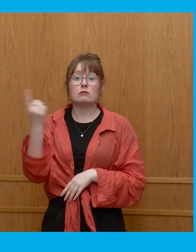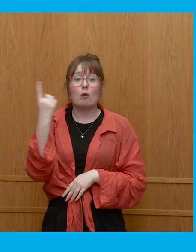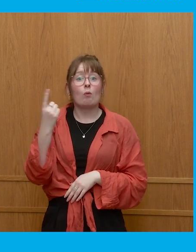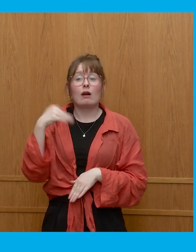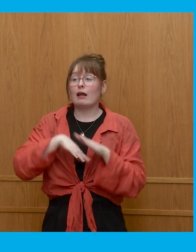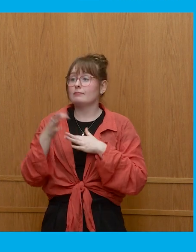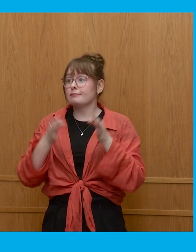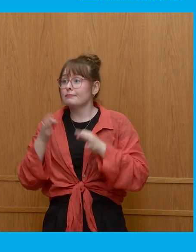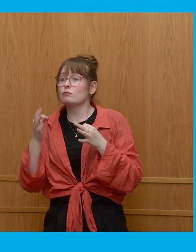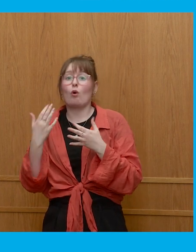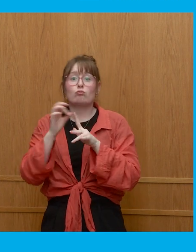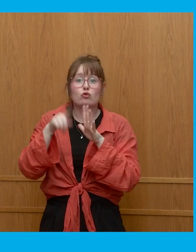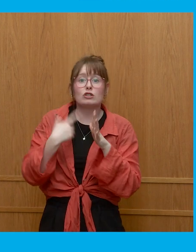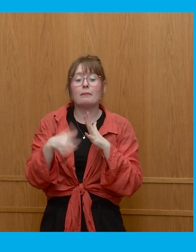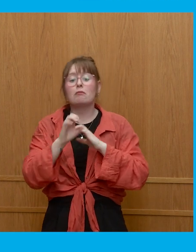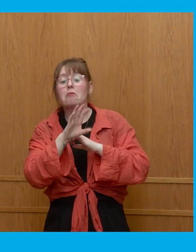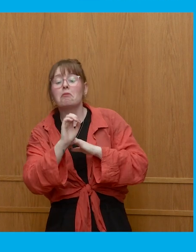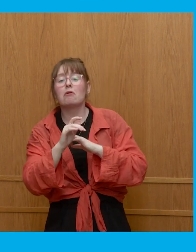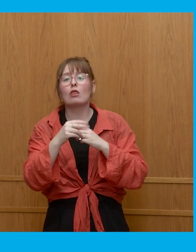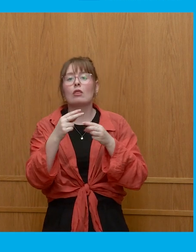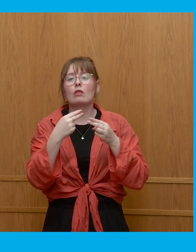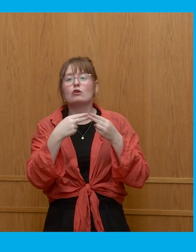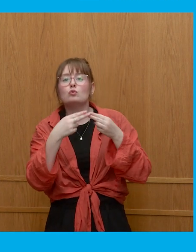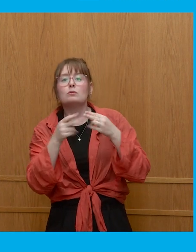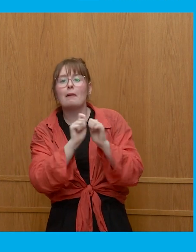the project, briefed the paper. That's just the nature of